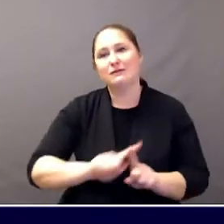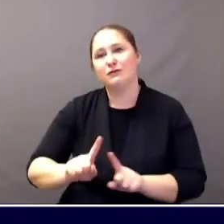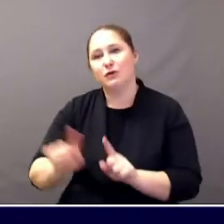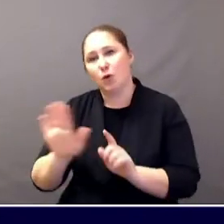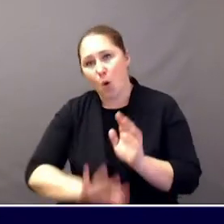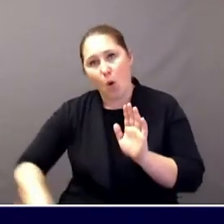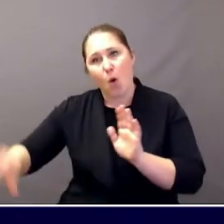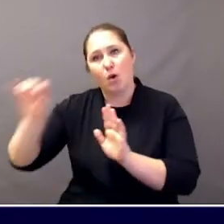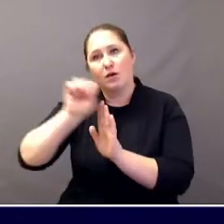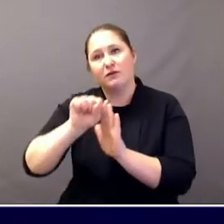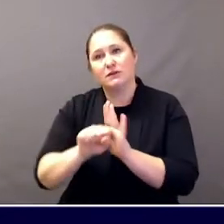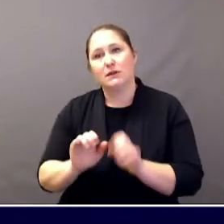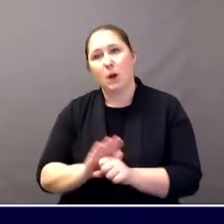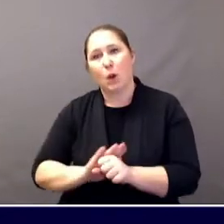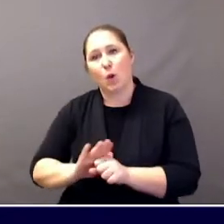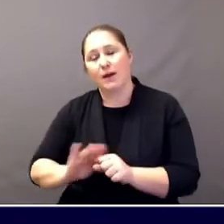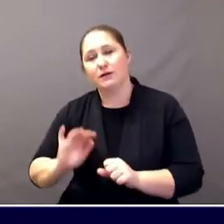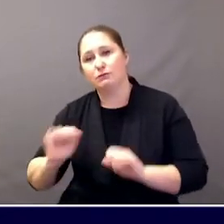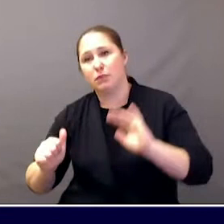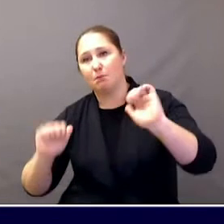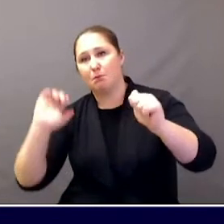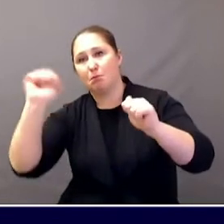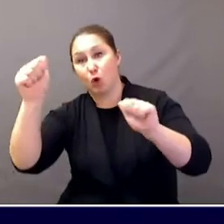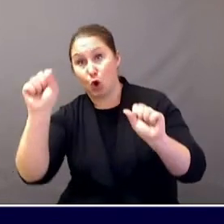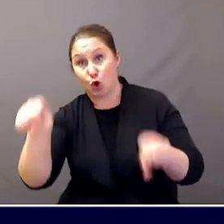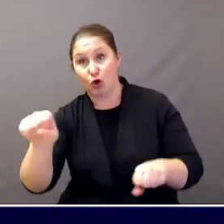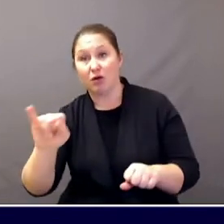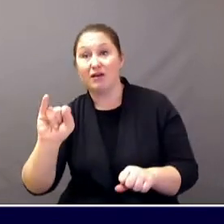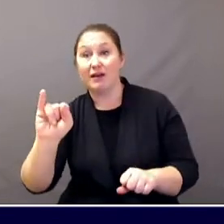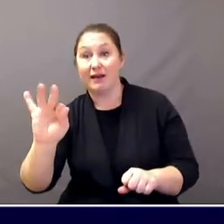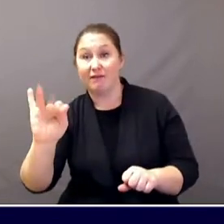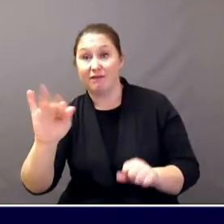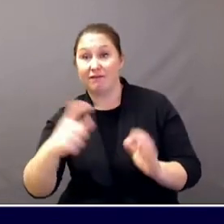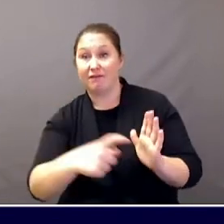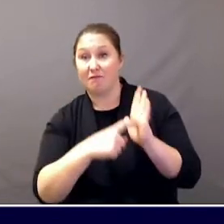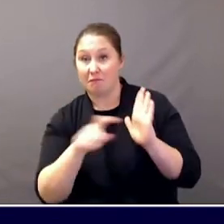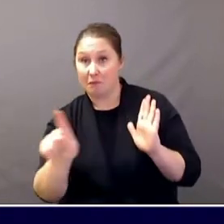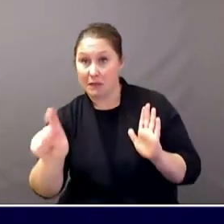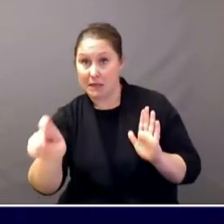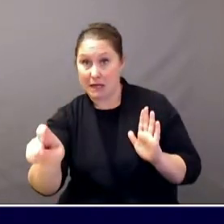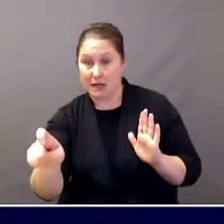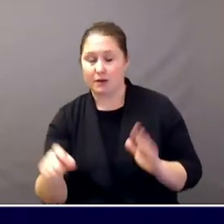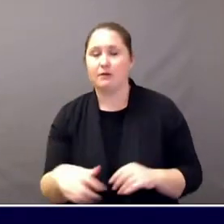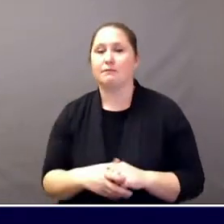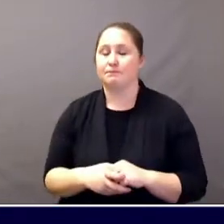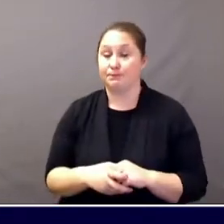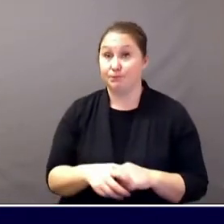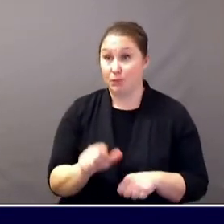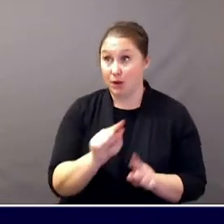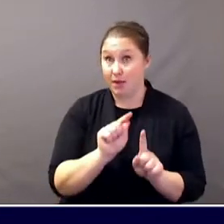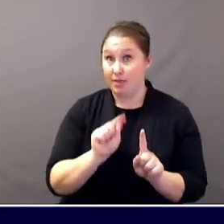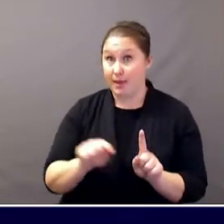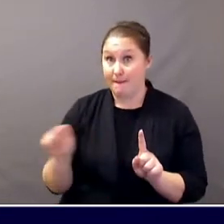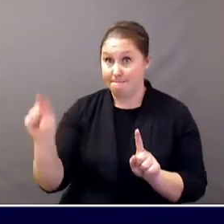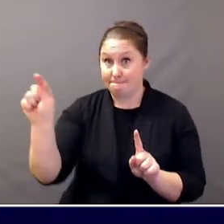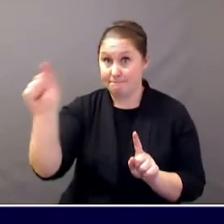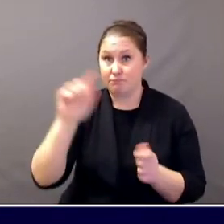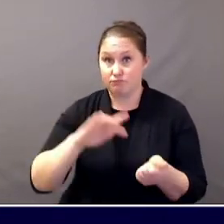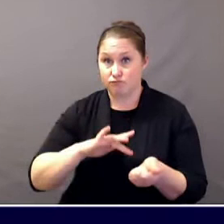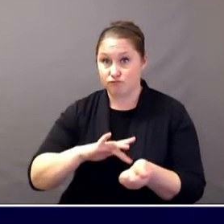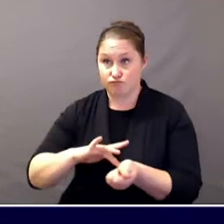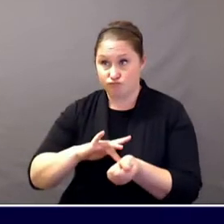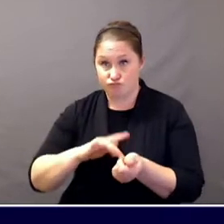in the event that they were needed. So we started with those locations where we had a pre-existing arrangement in place, reviewed